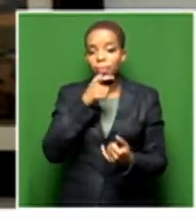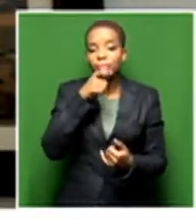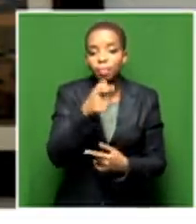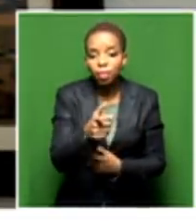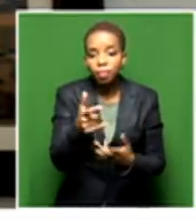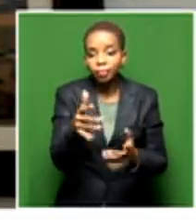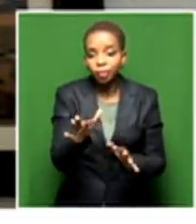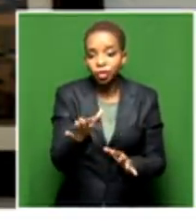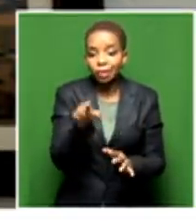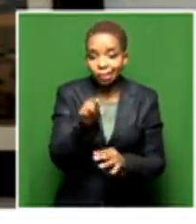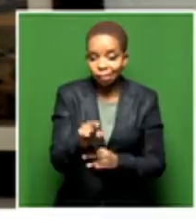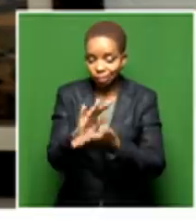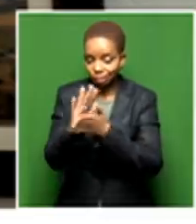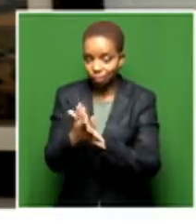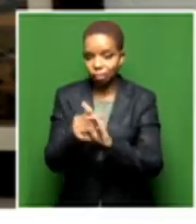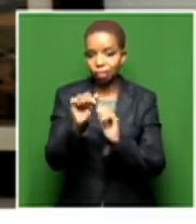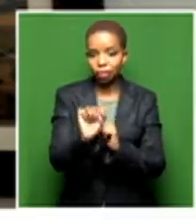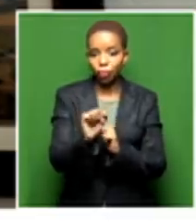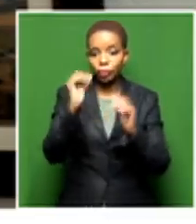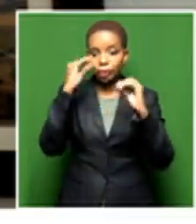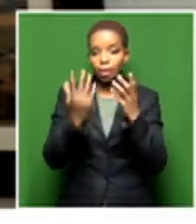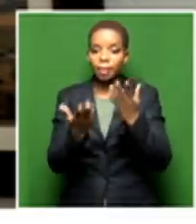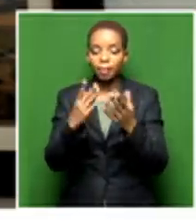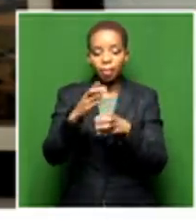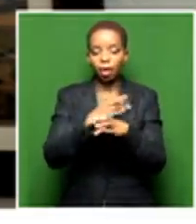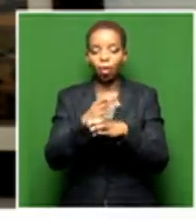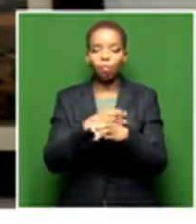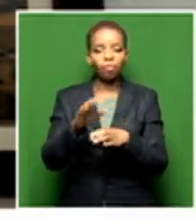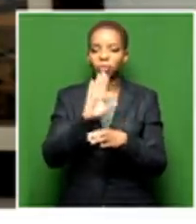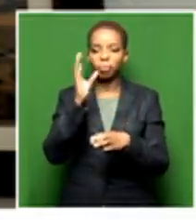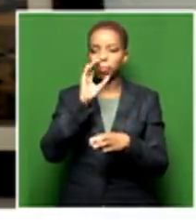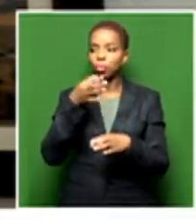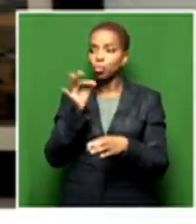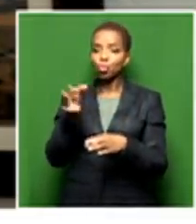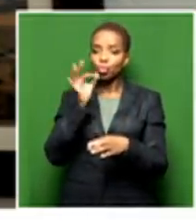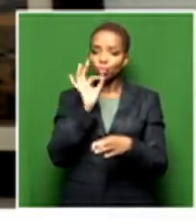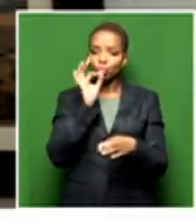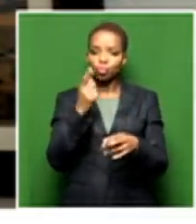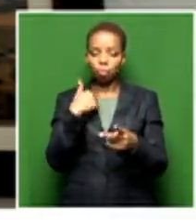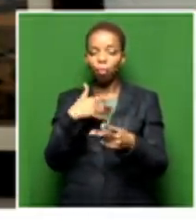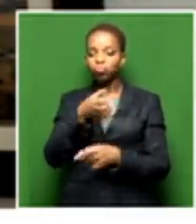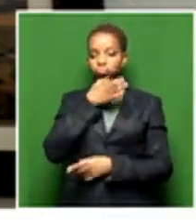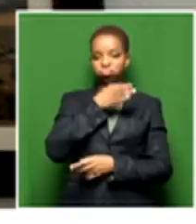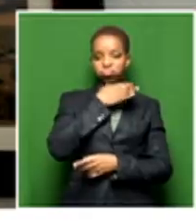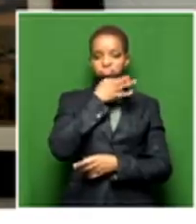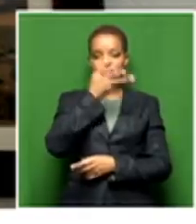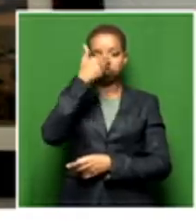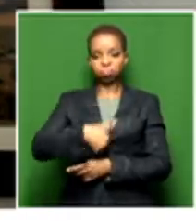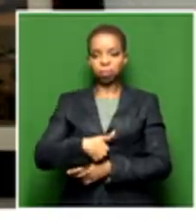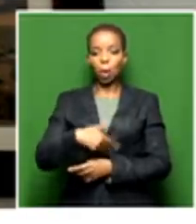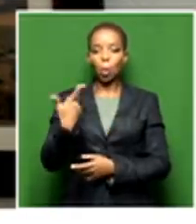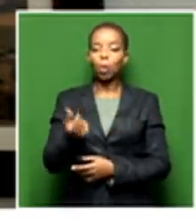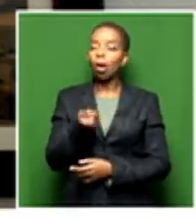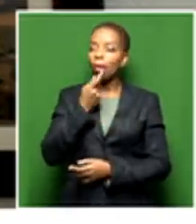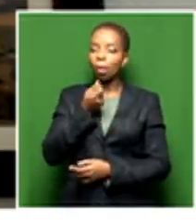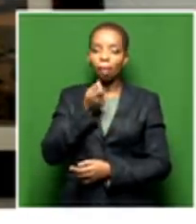it's not, and you've cut out your coffee, you're not particularly anxious, you're not drinking excessive alcohol, and you're not on any medicines